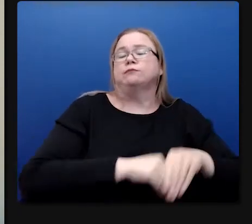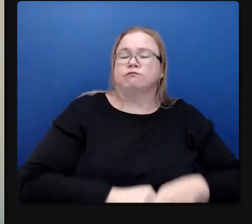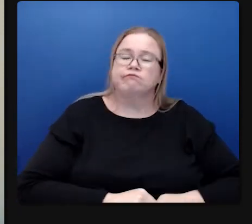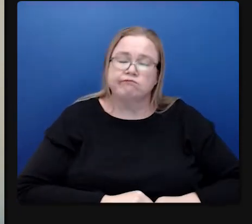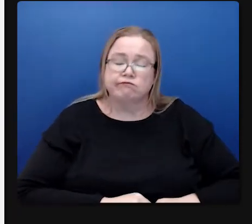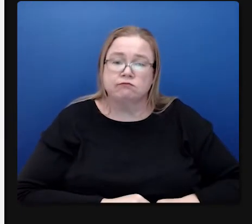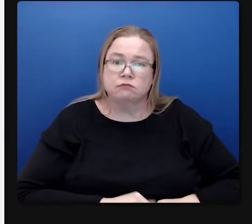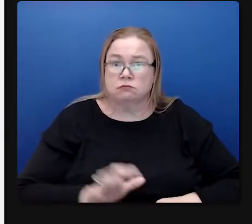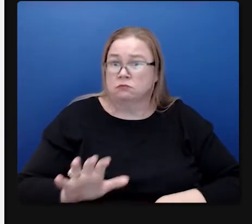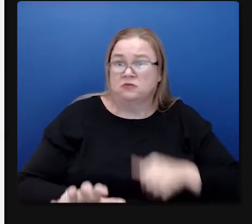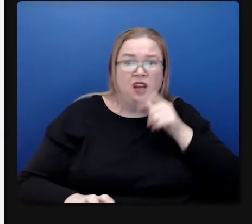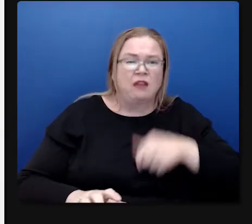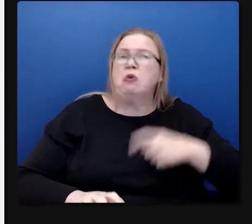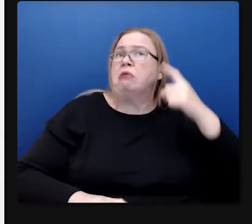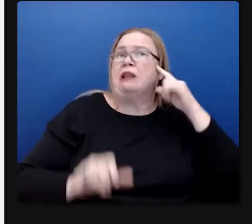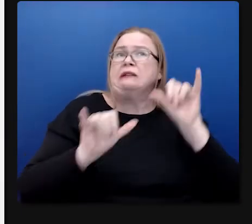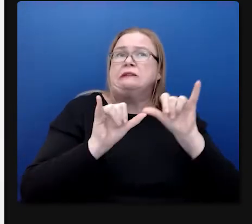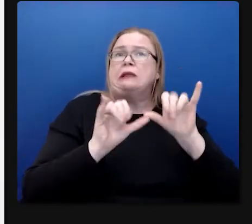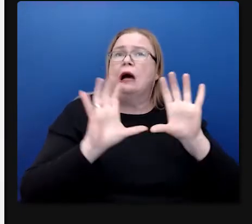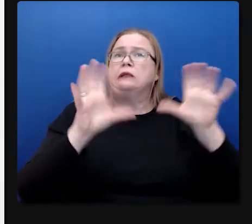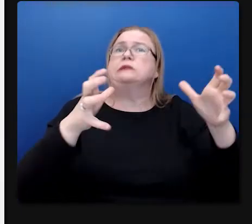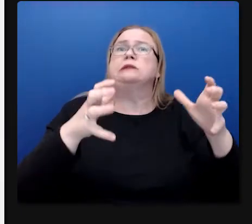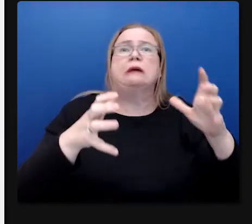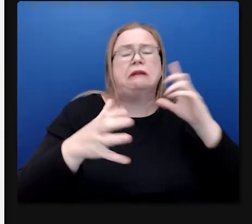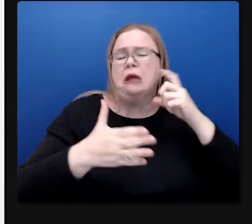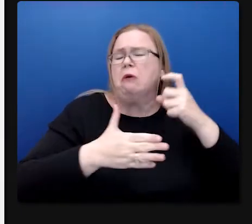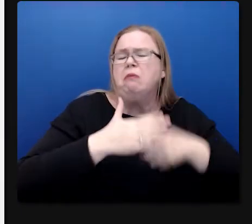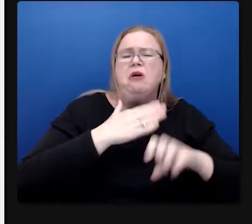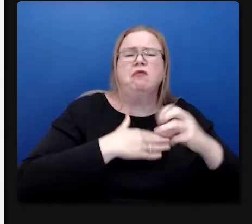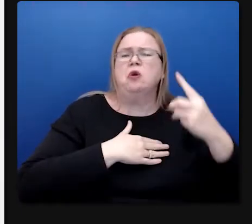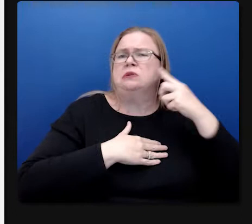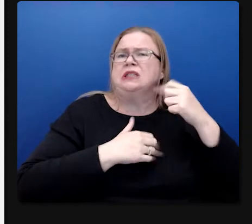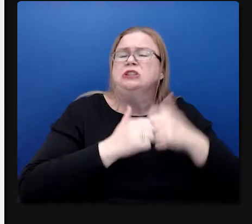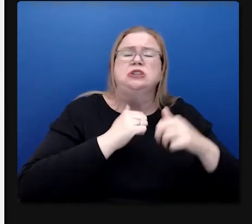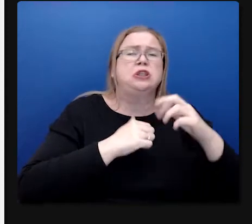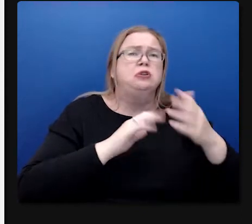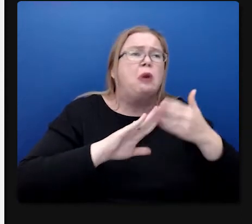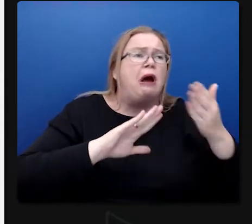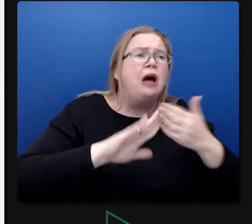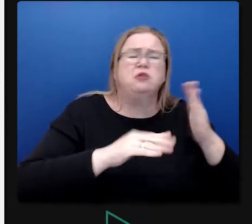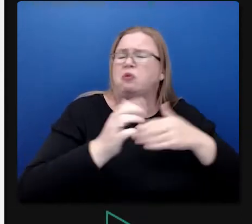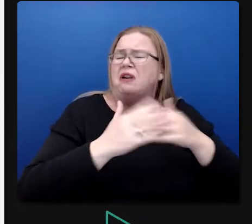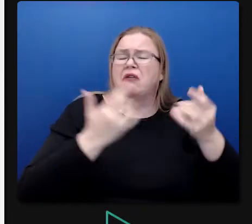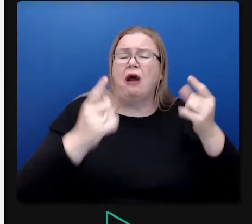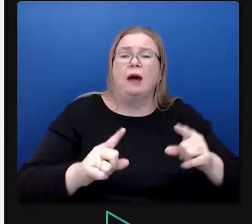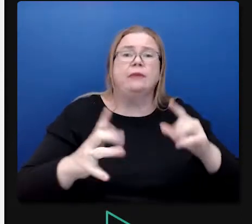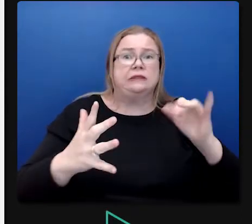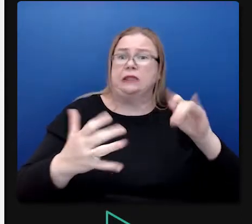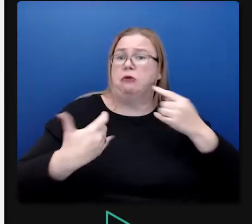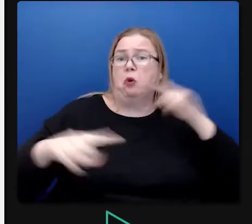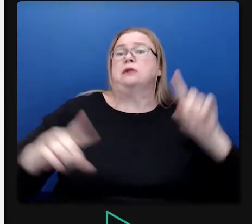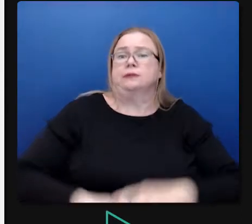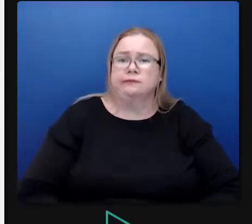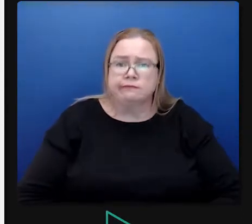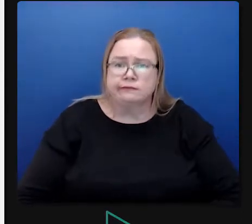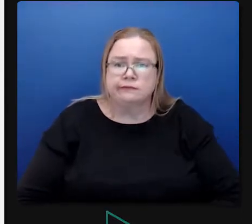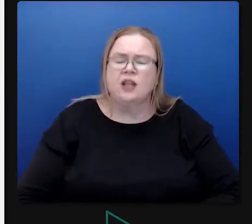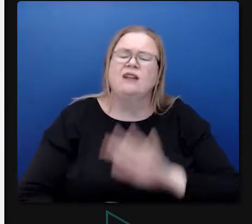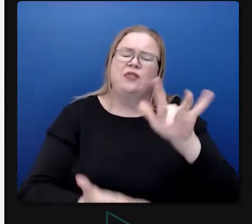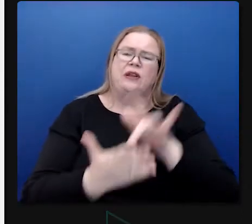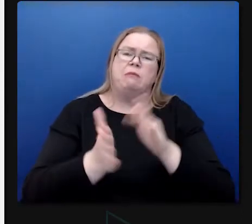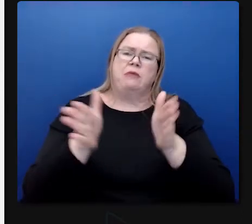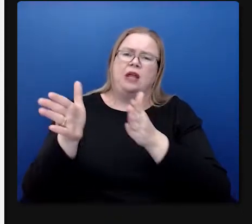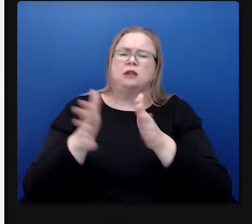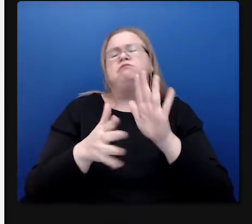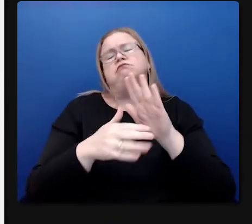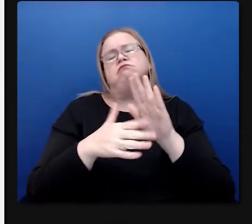down. You don't have to think about scaling, they will just bill you a couple cents per run or however it works out. It just works. In the middle,